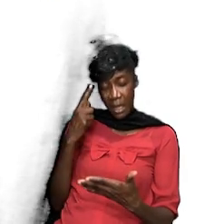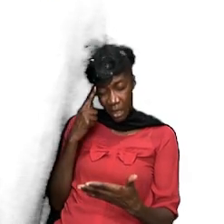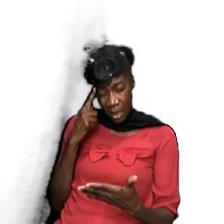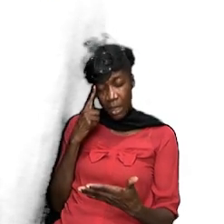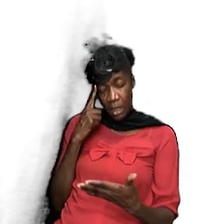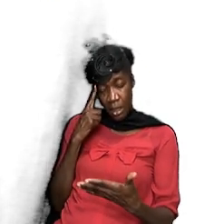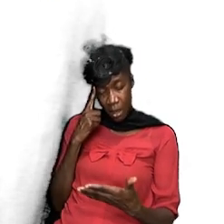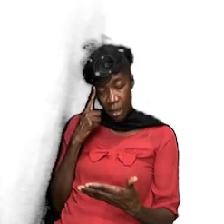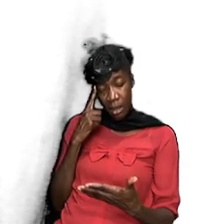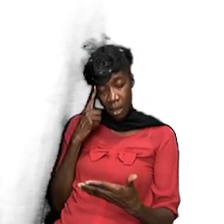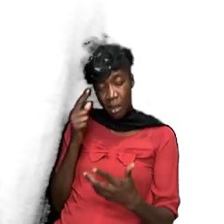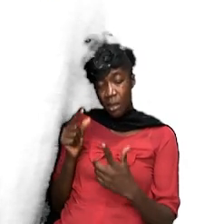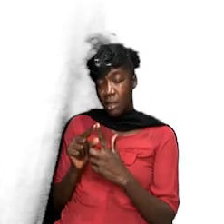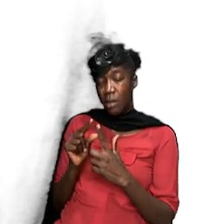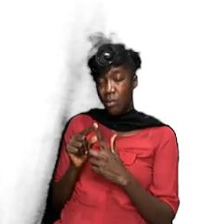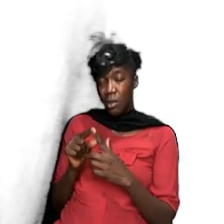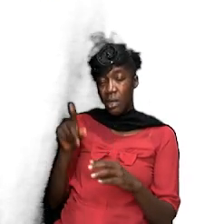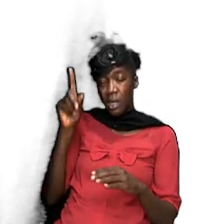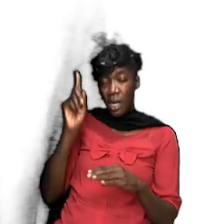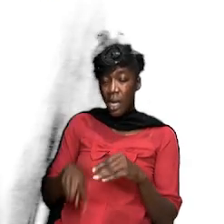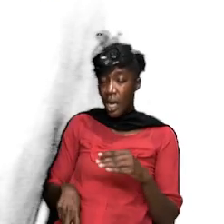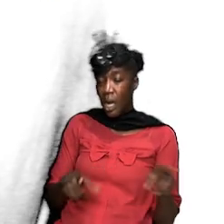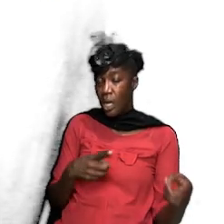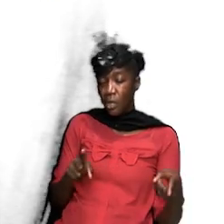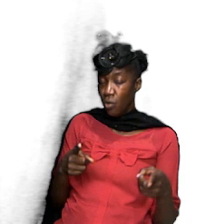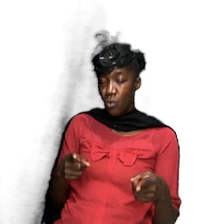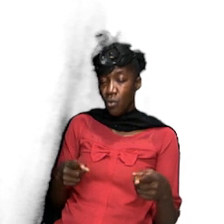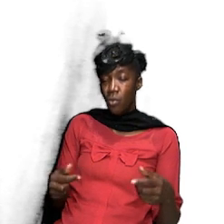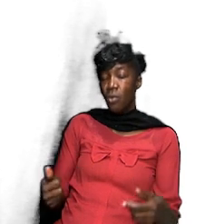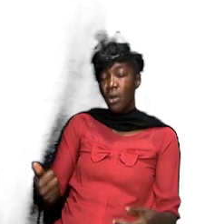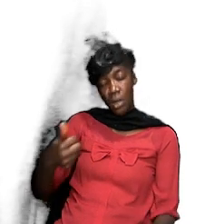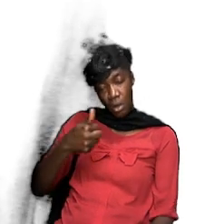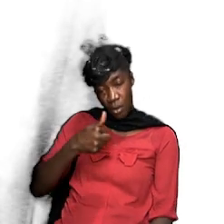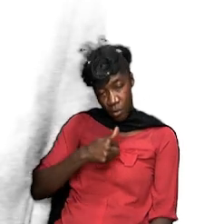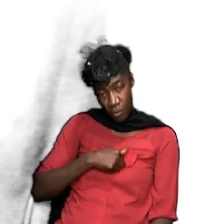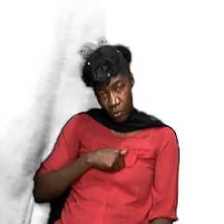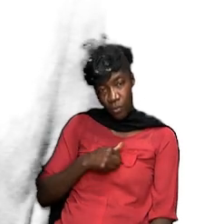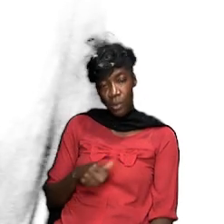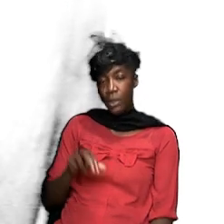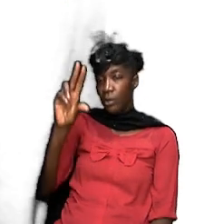However, we cannot do it on our own.